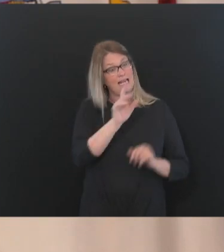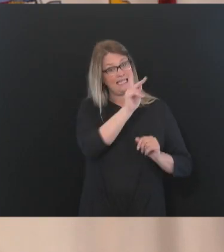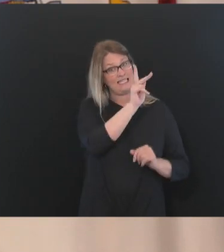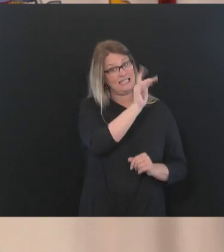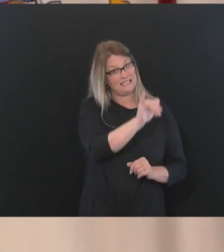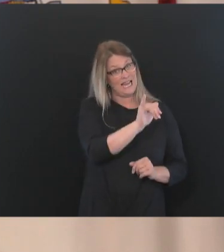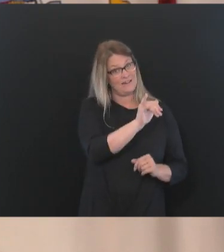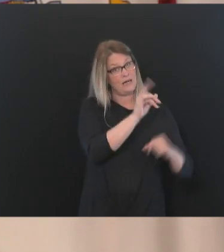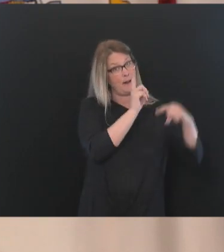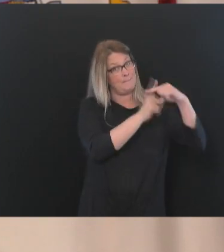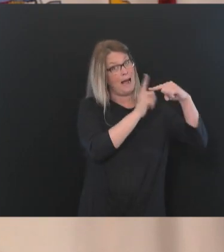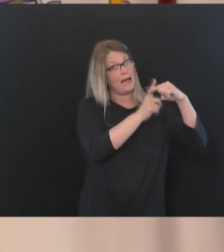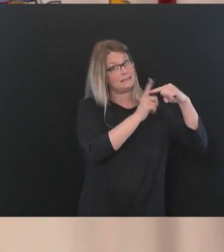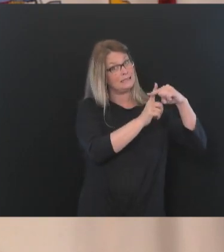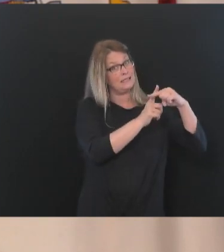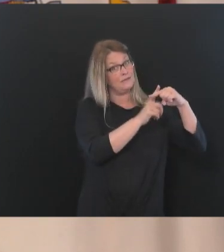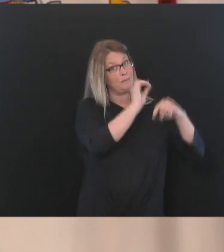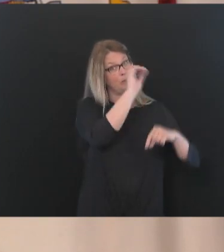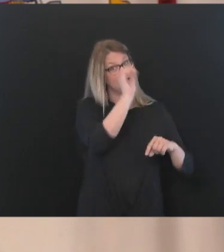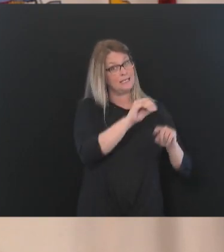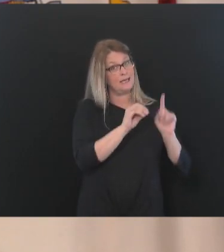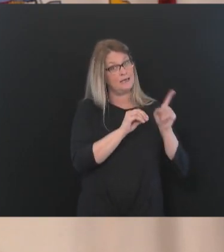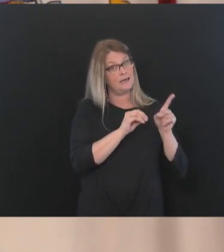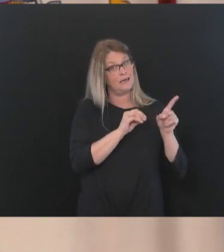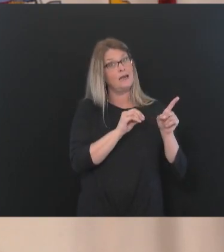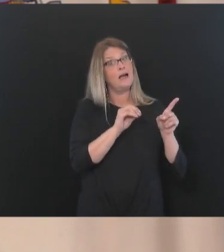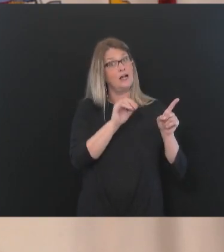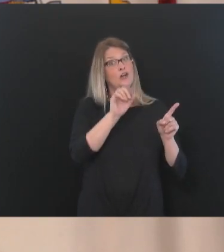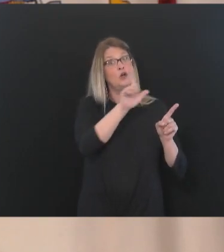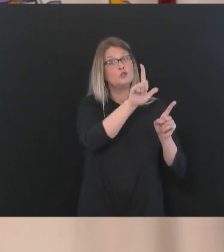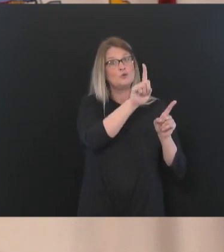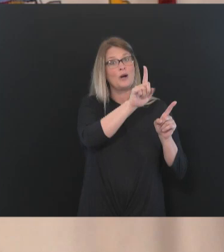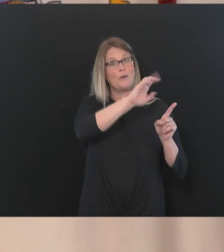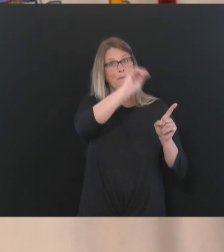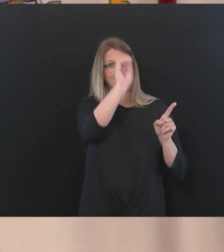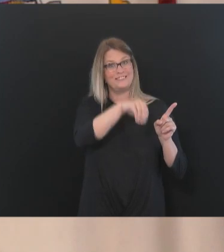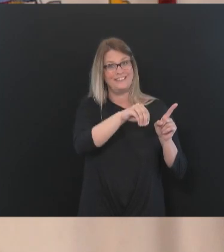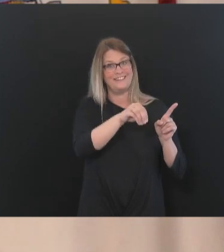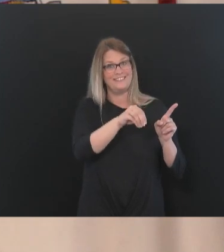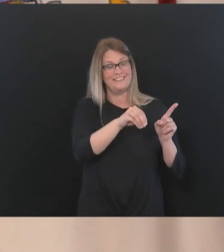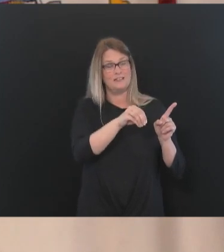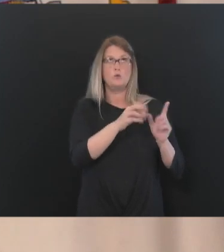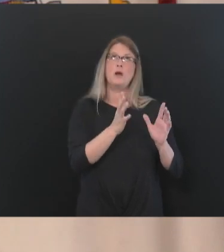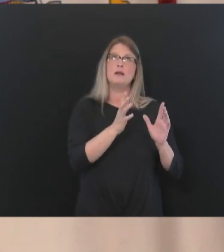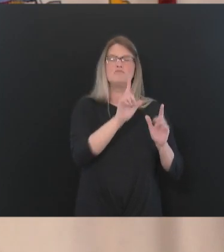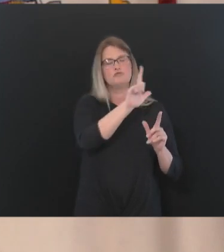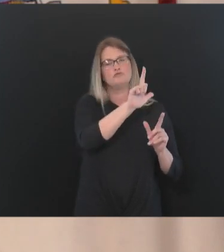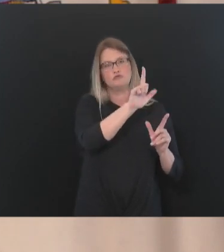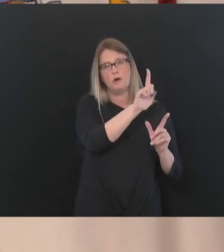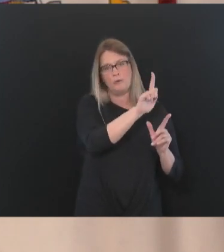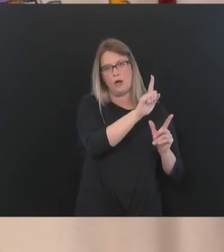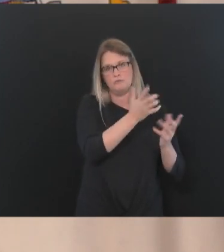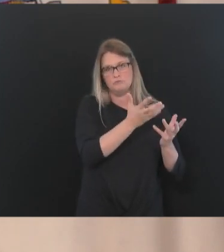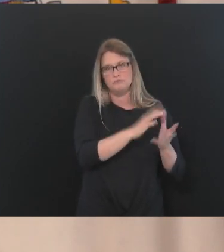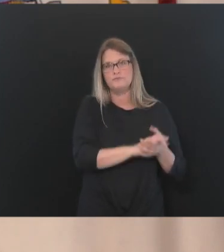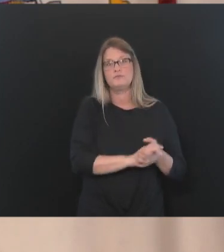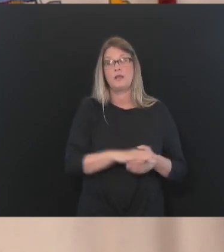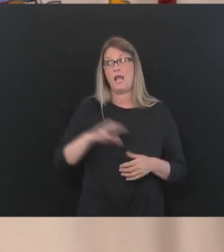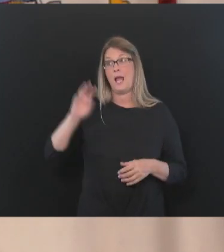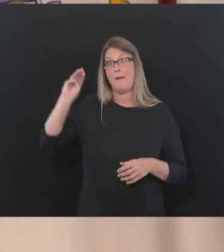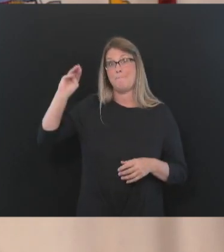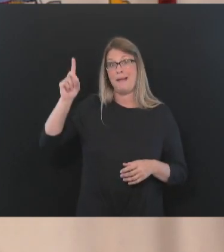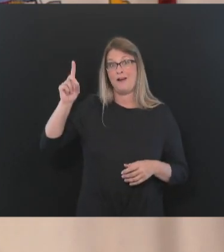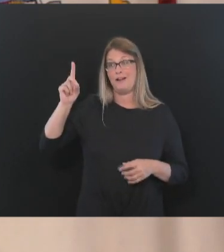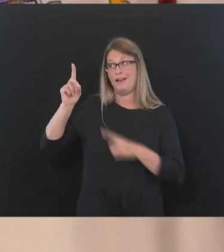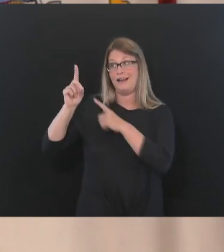Kentucky's positive percentage is 21%, or 21. Maryland